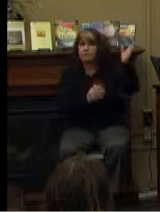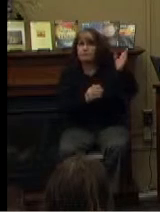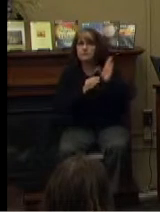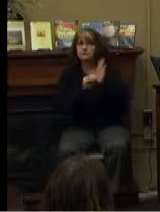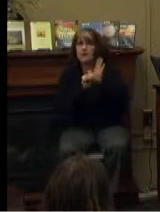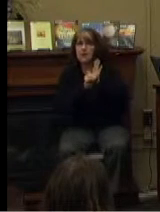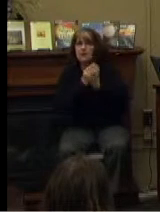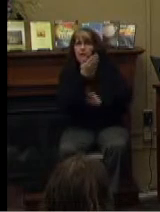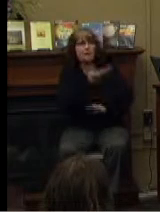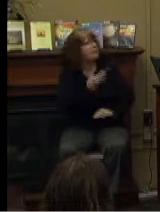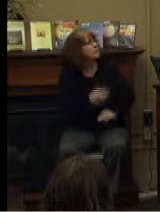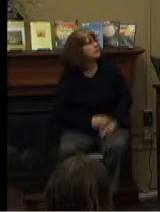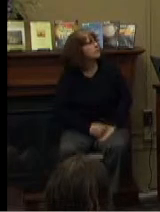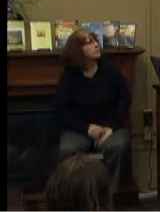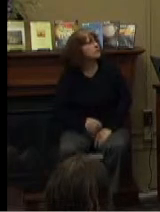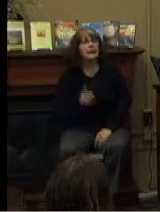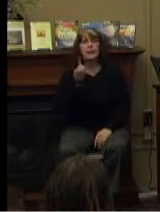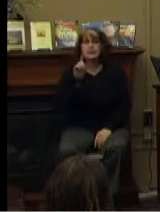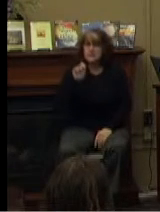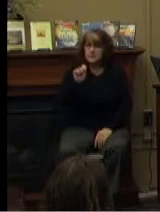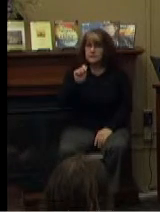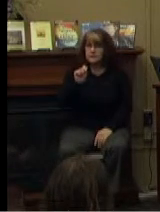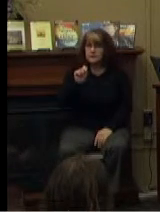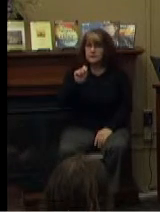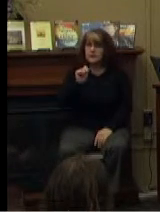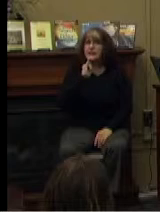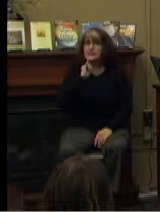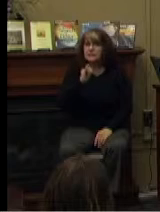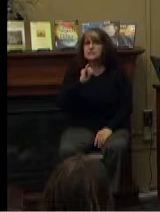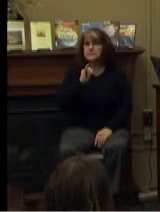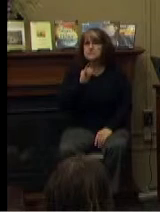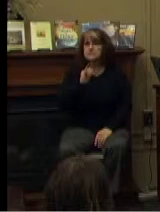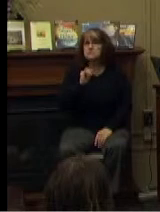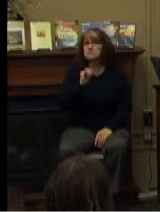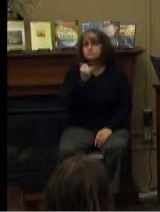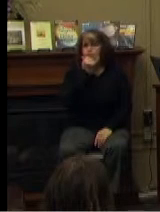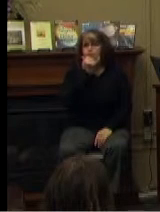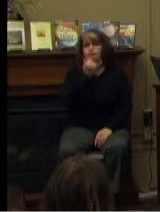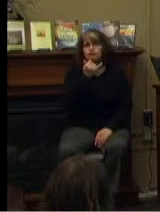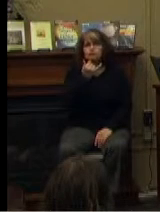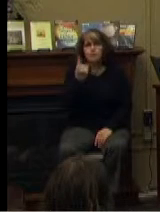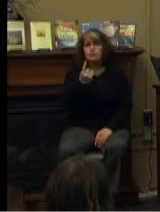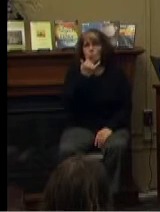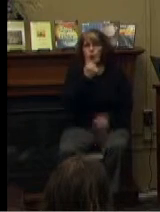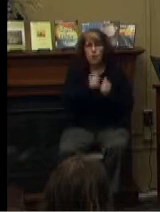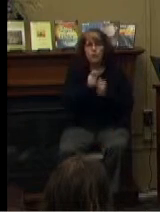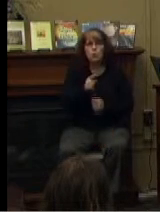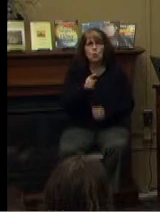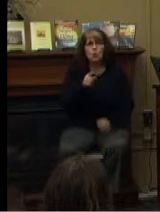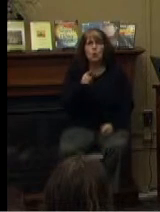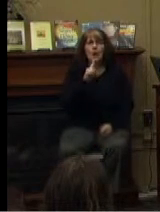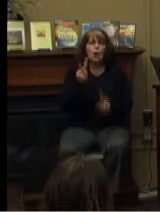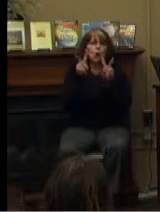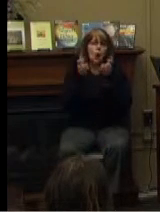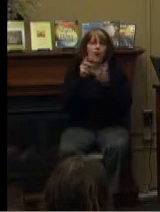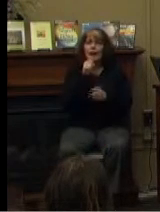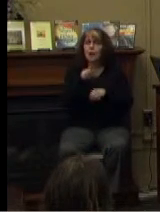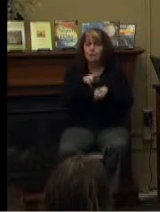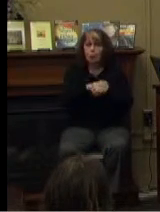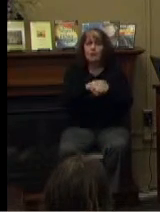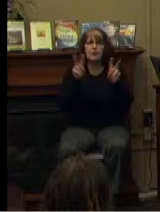that disability is actually a deficit. There is something wrong with you. You're abnormal, you're